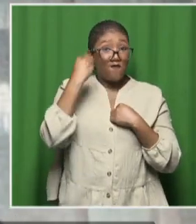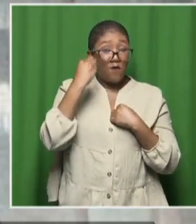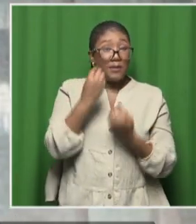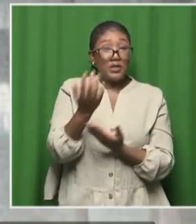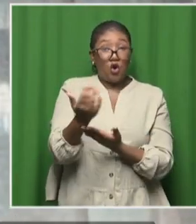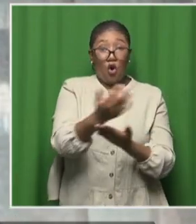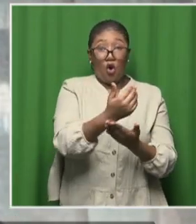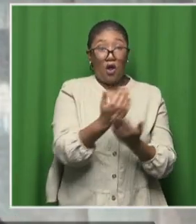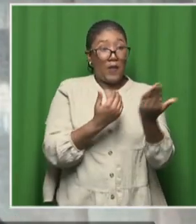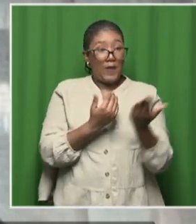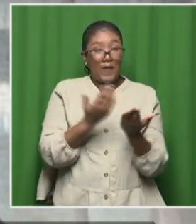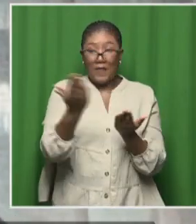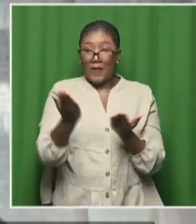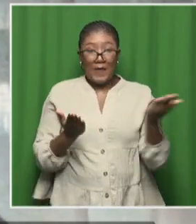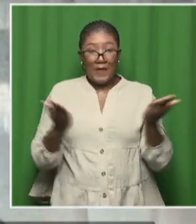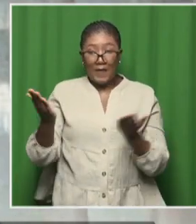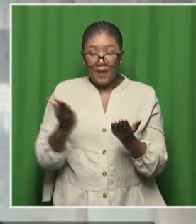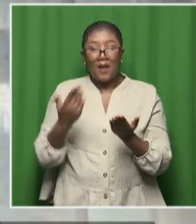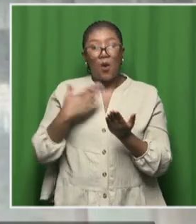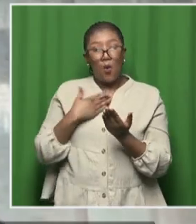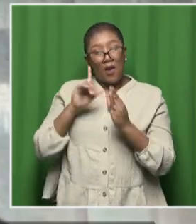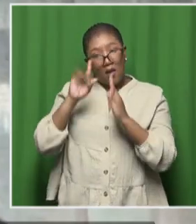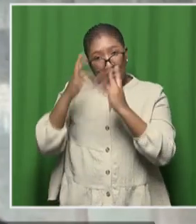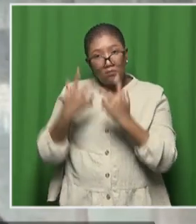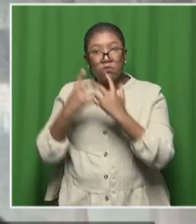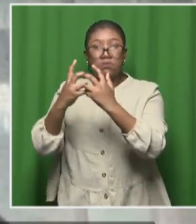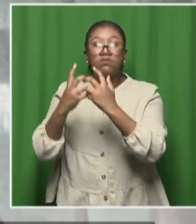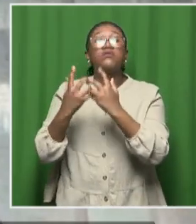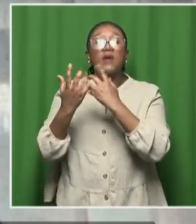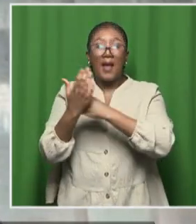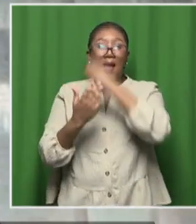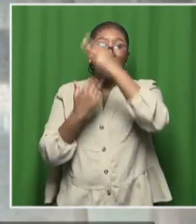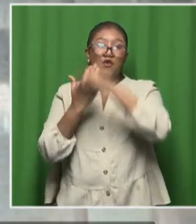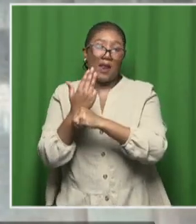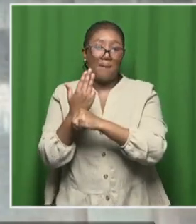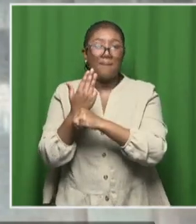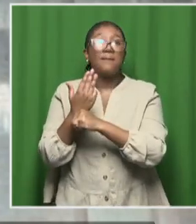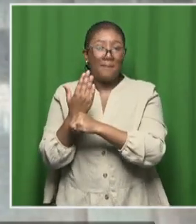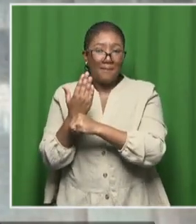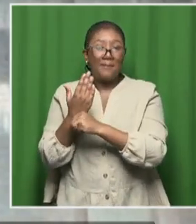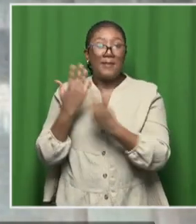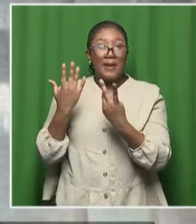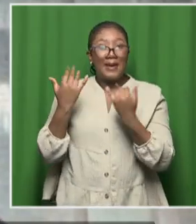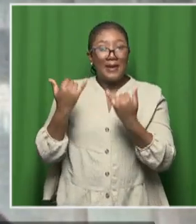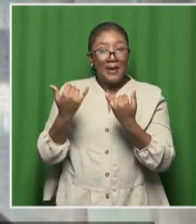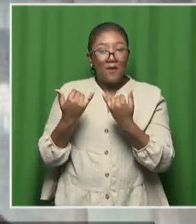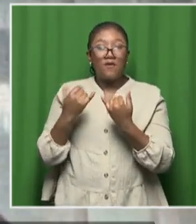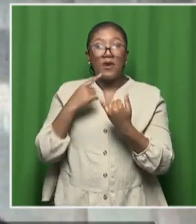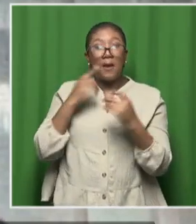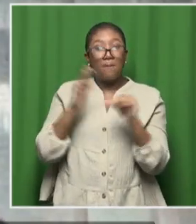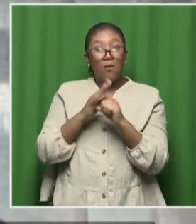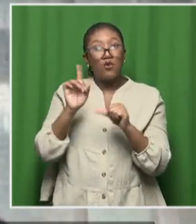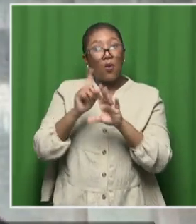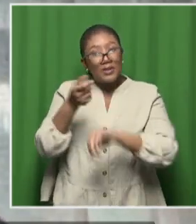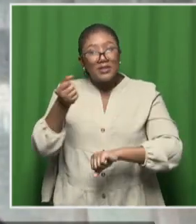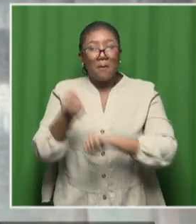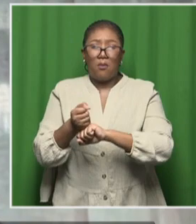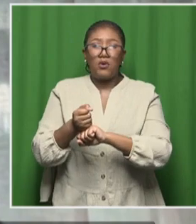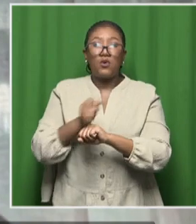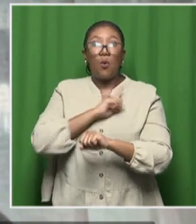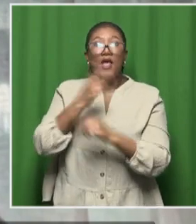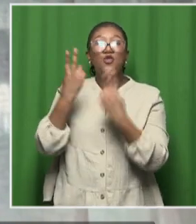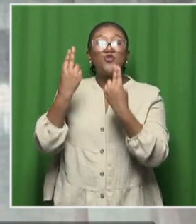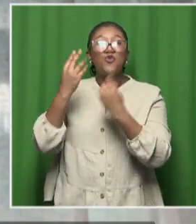our curriculum, right? It's like very hands-on. A lot of support is given to you because it's a fairly new topic and